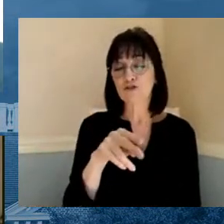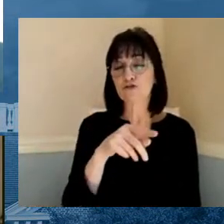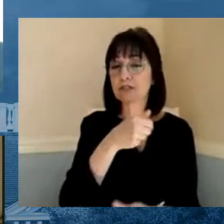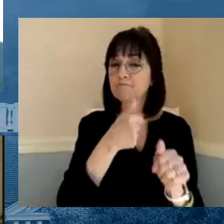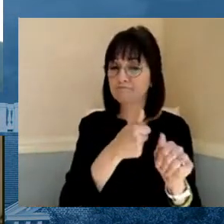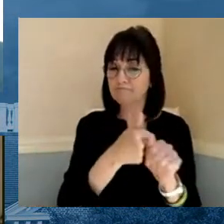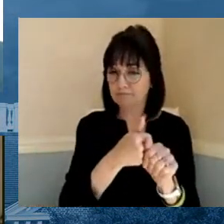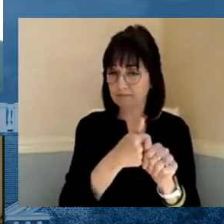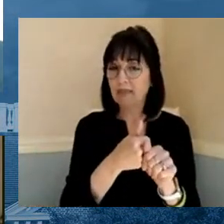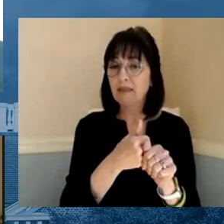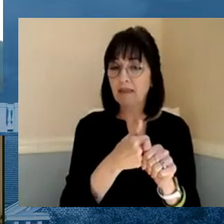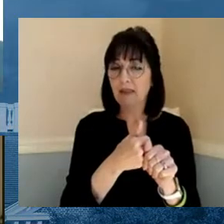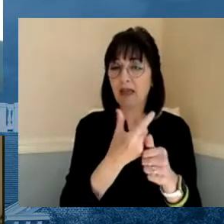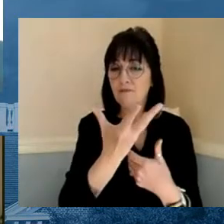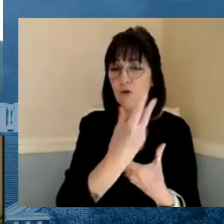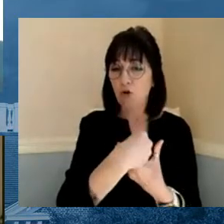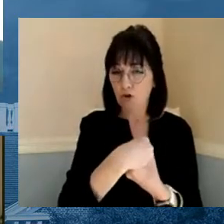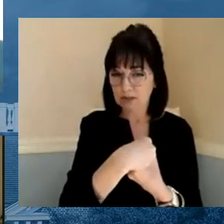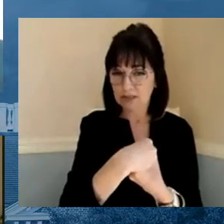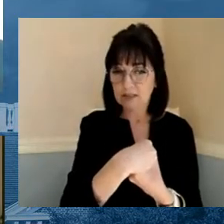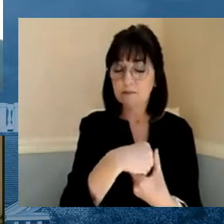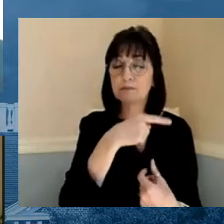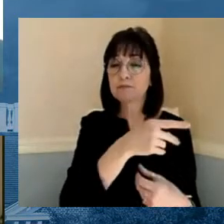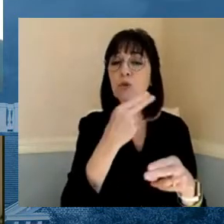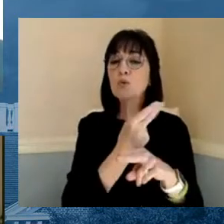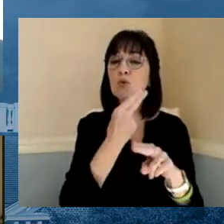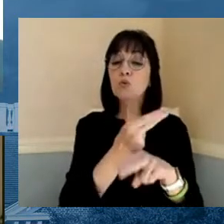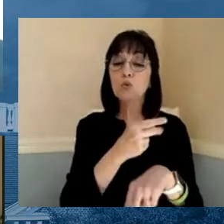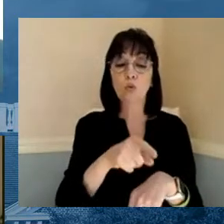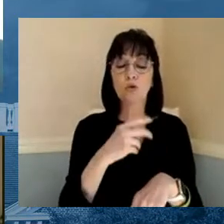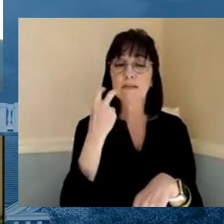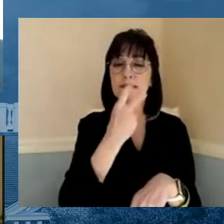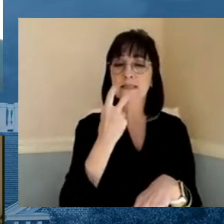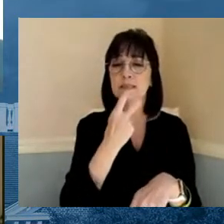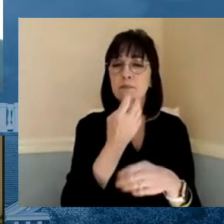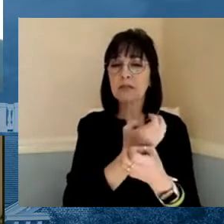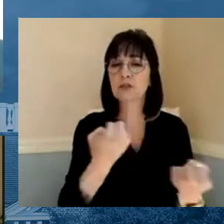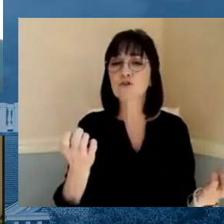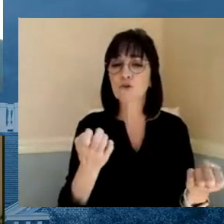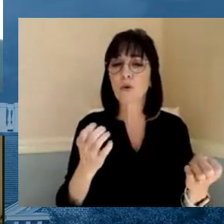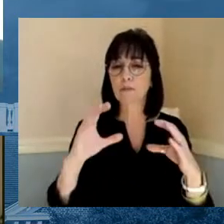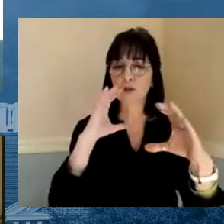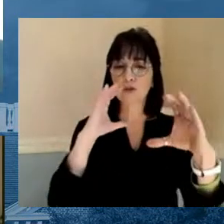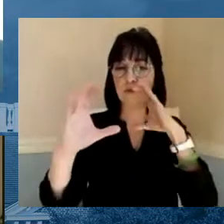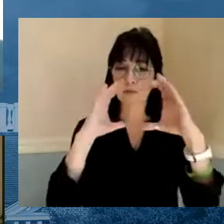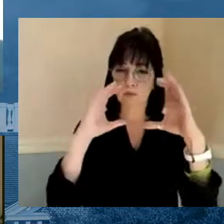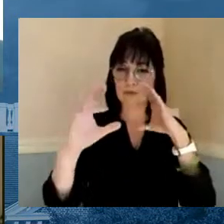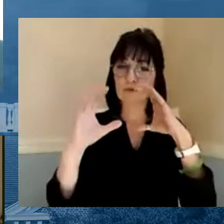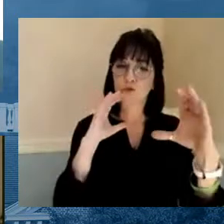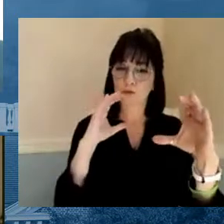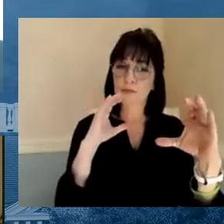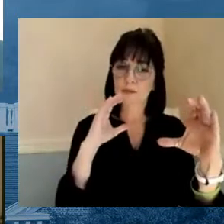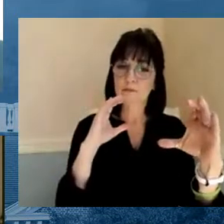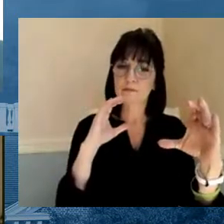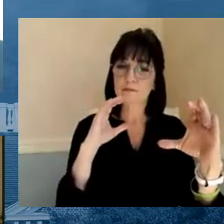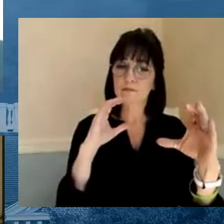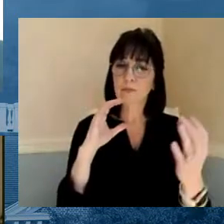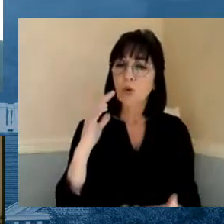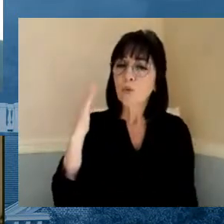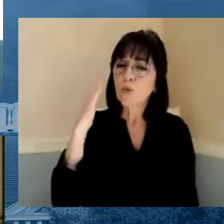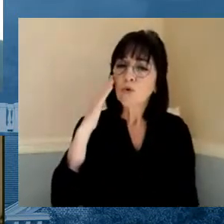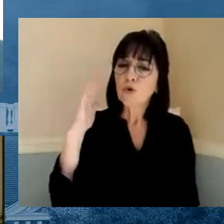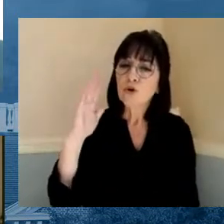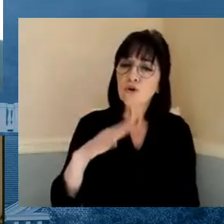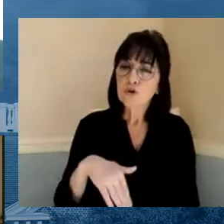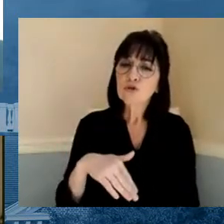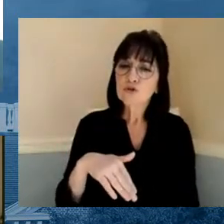uses a speech generating device to communicate. Knowing that autism exists and hopefully having some understanding of what autism